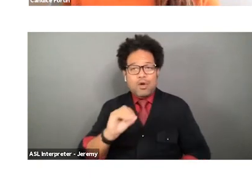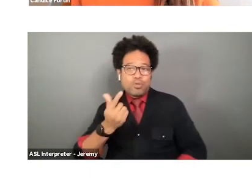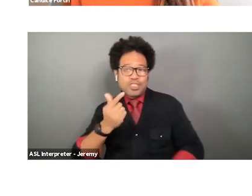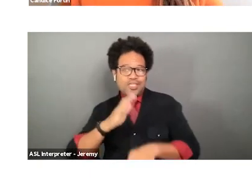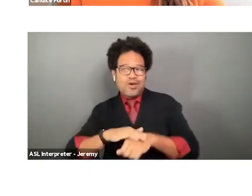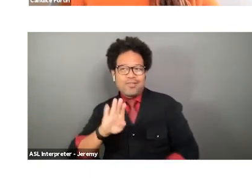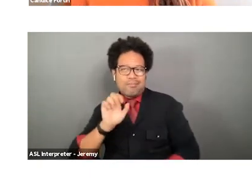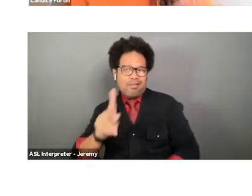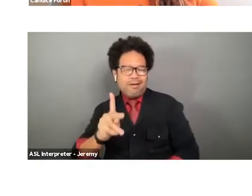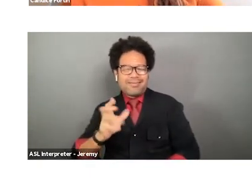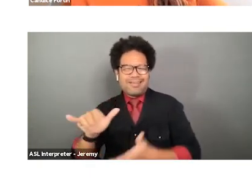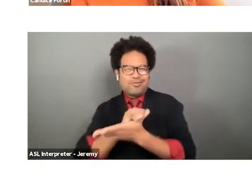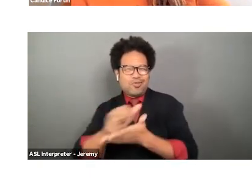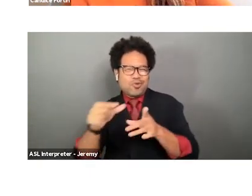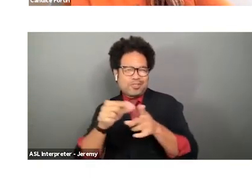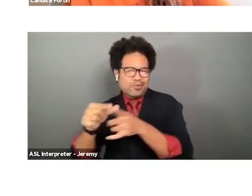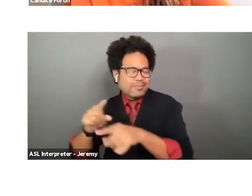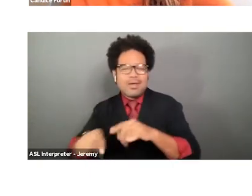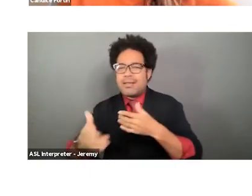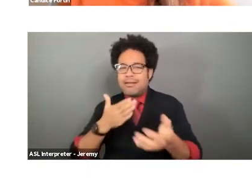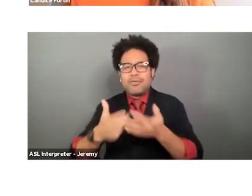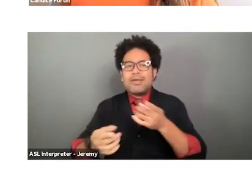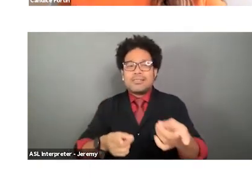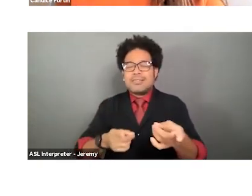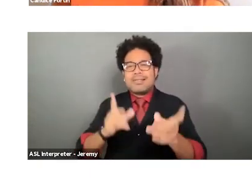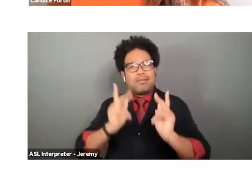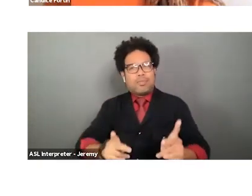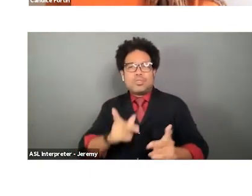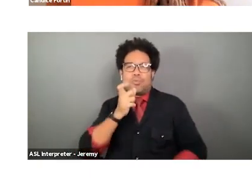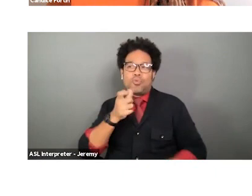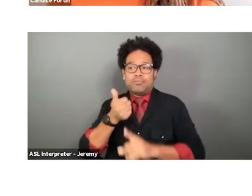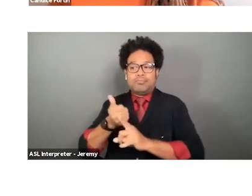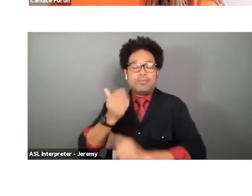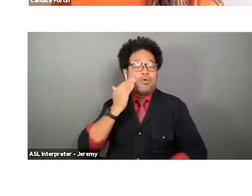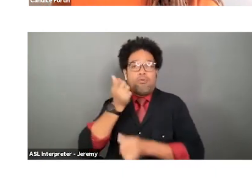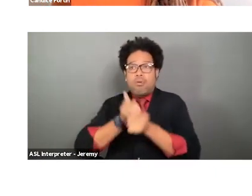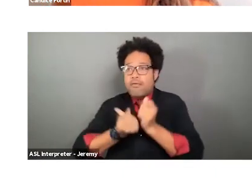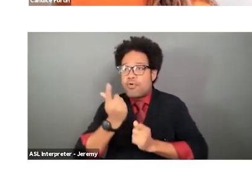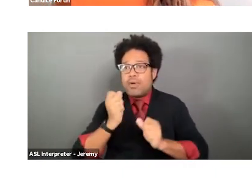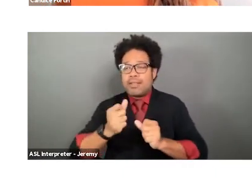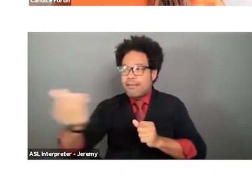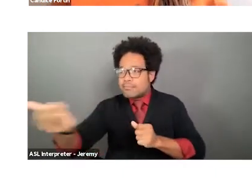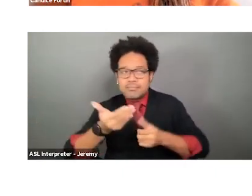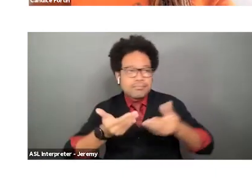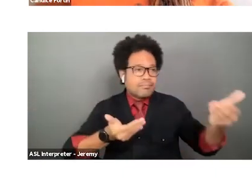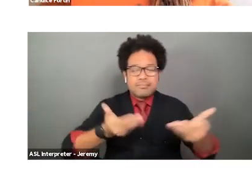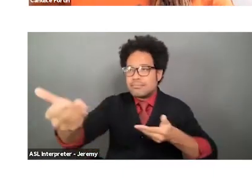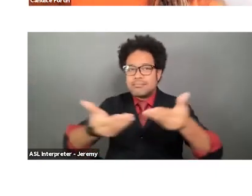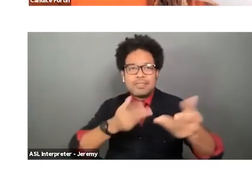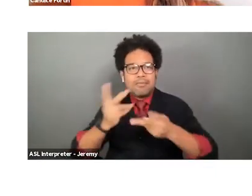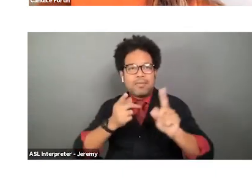that translates other places. But the person who knows everybody, the person who can bring people together, people from